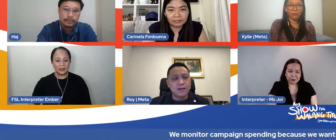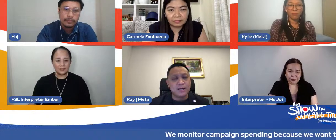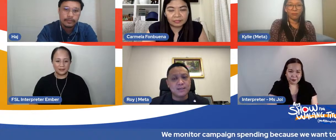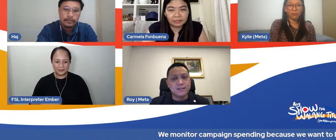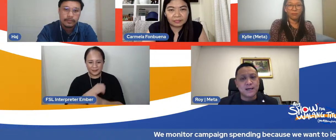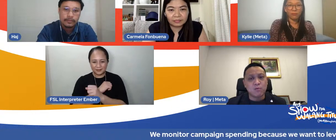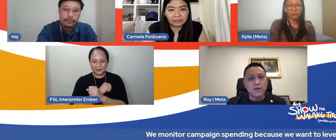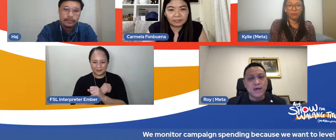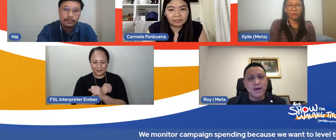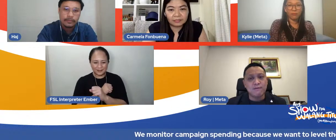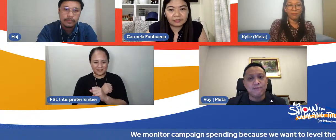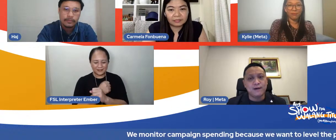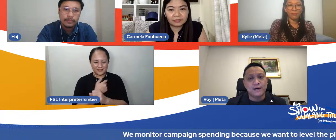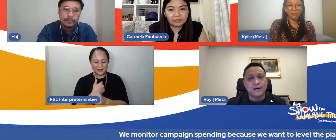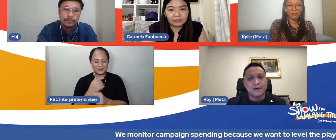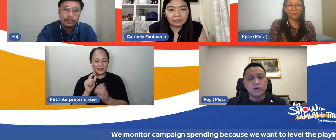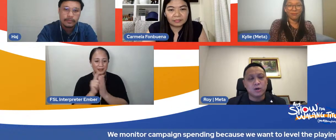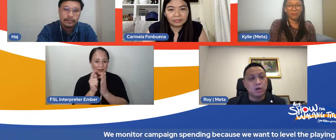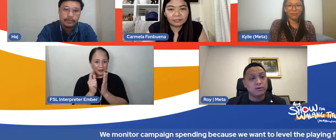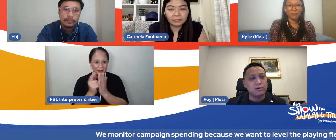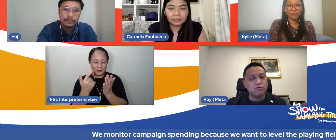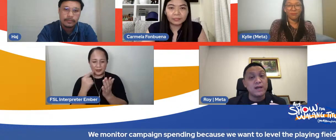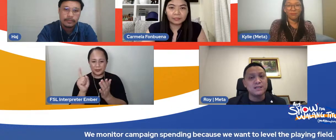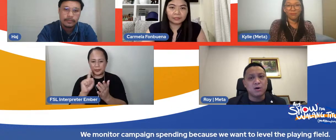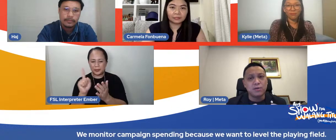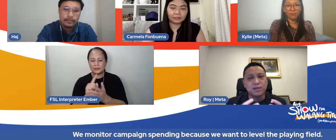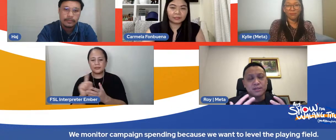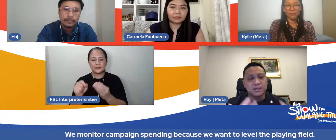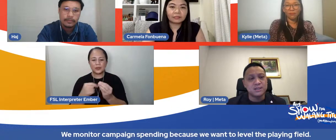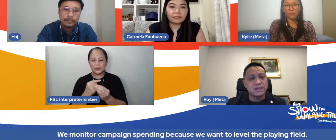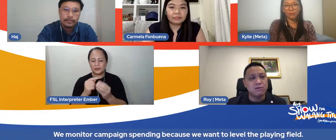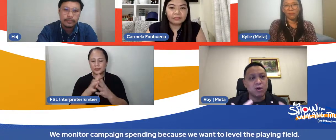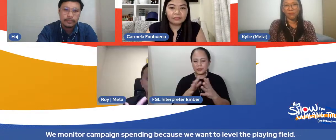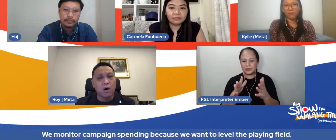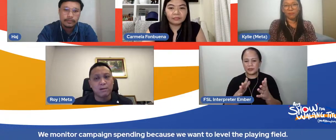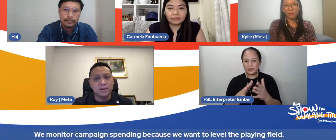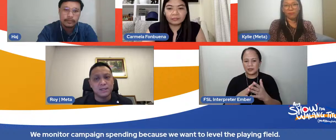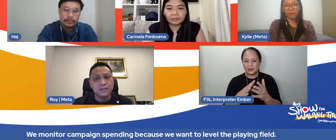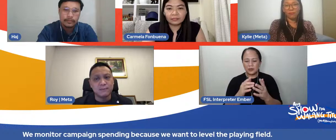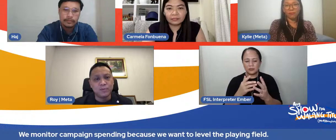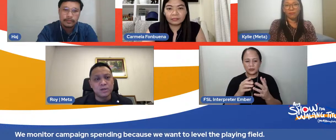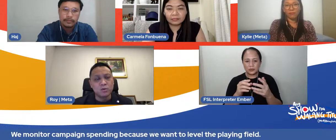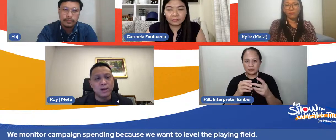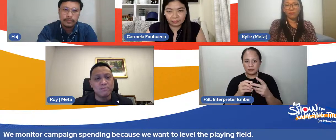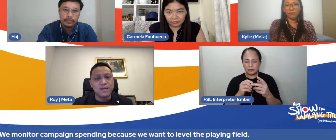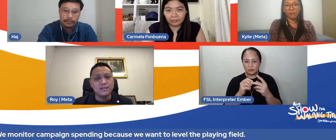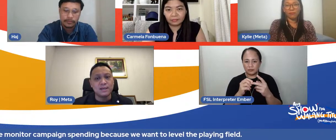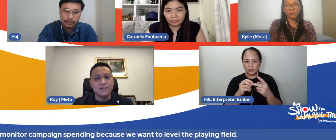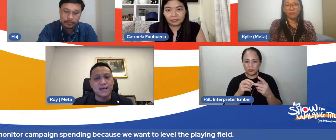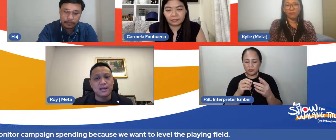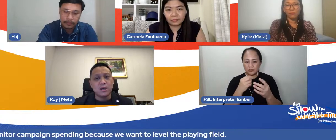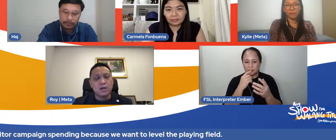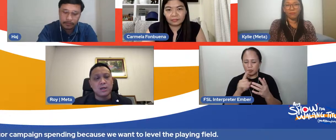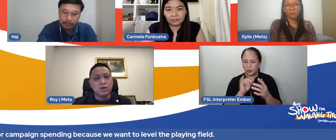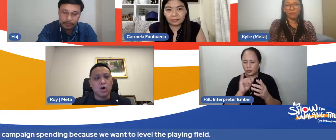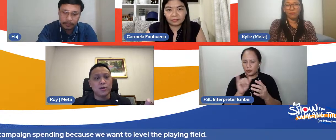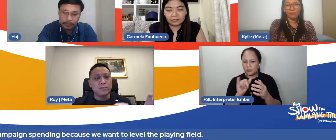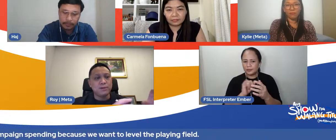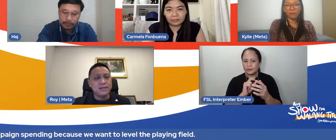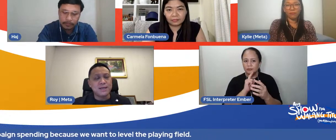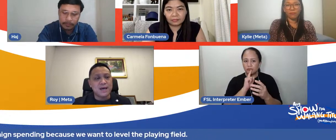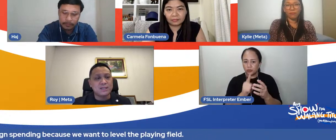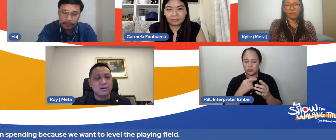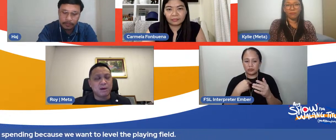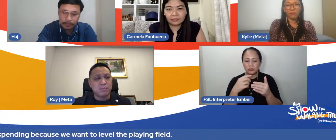ad library is that we have a lot greater authenticity requirements. So what it means is that in